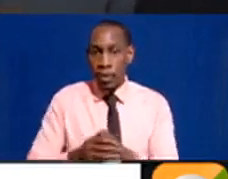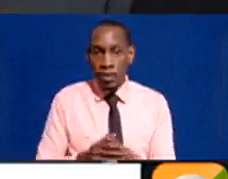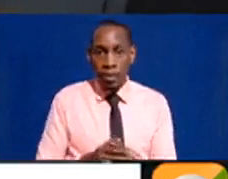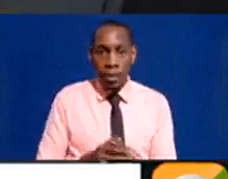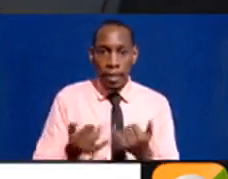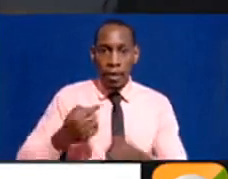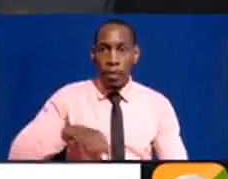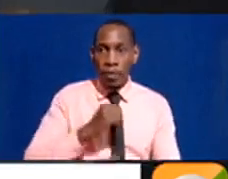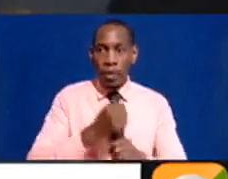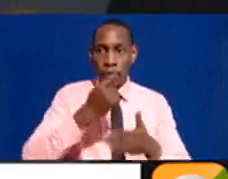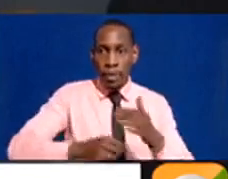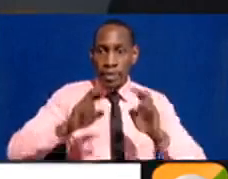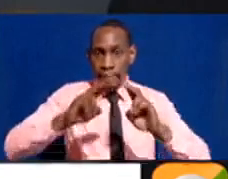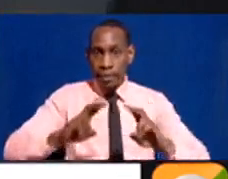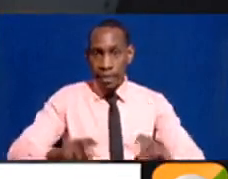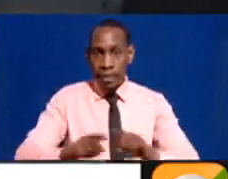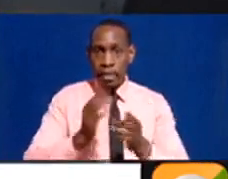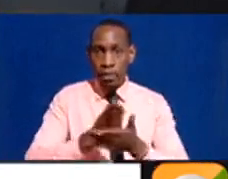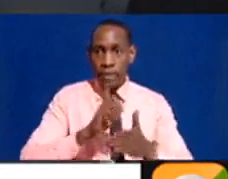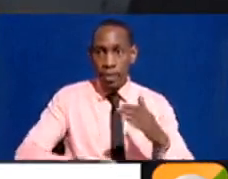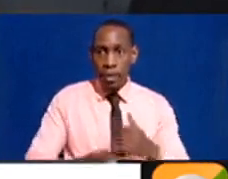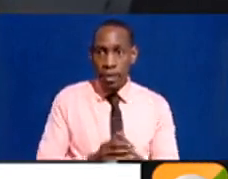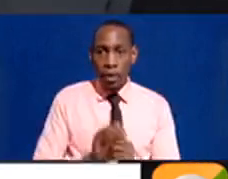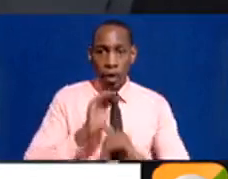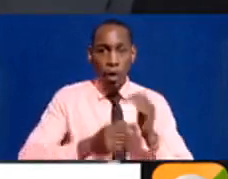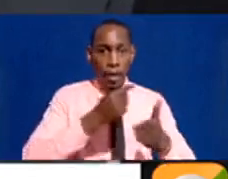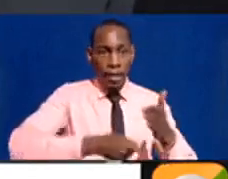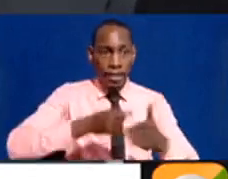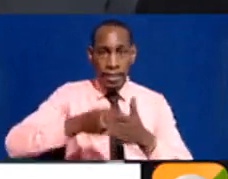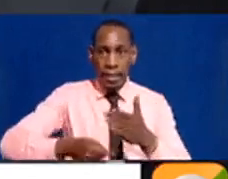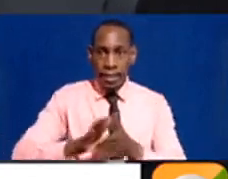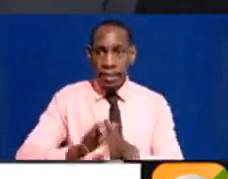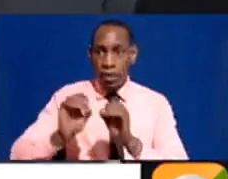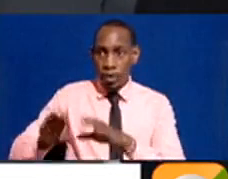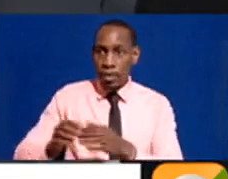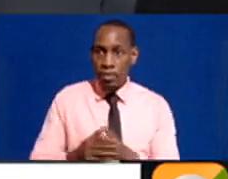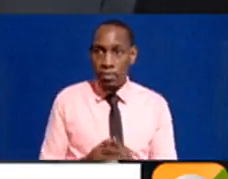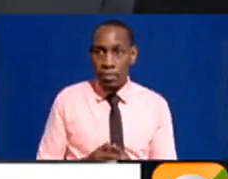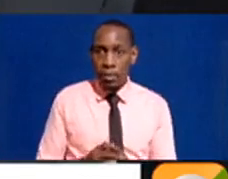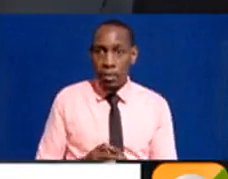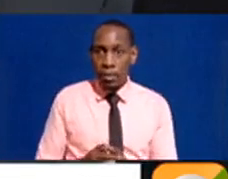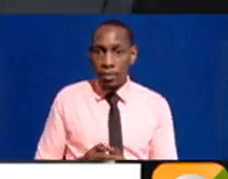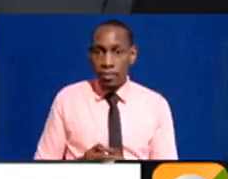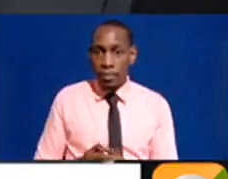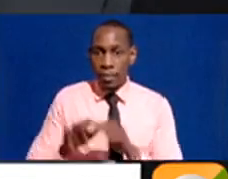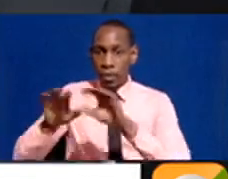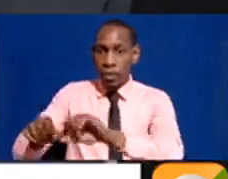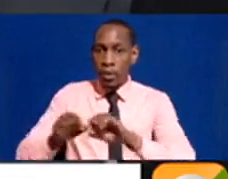So we're going to conduct a tax investigation to ensure that all the taxes that may have been lost are recovered.